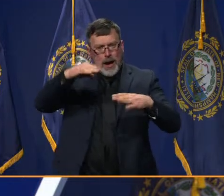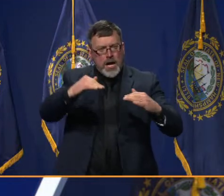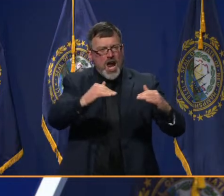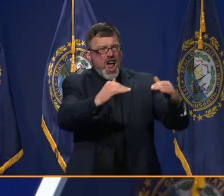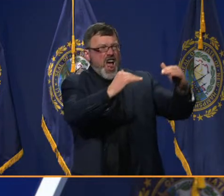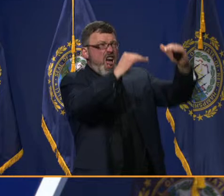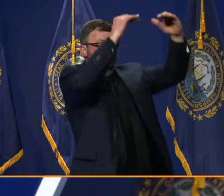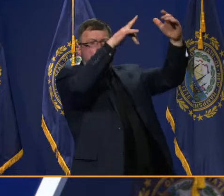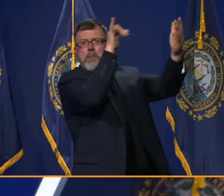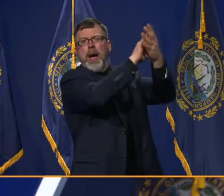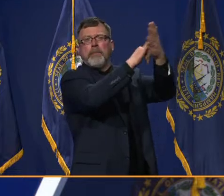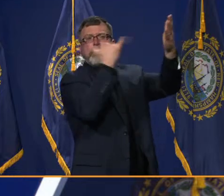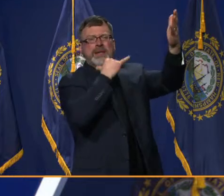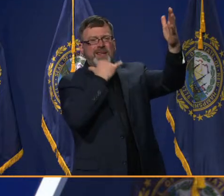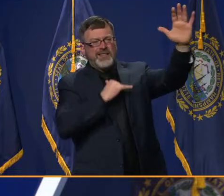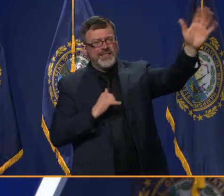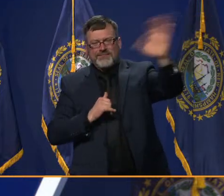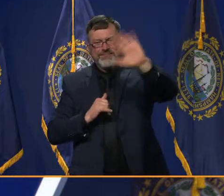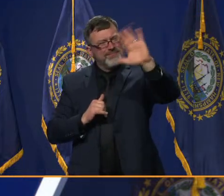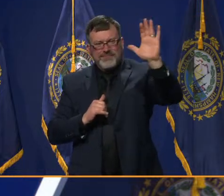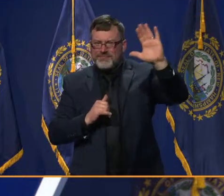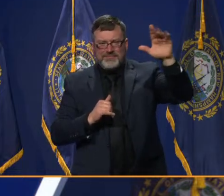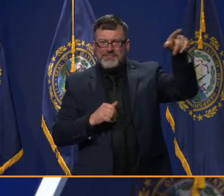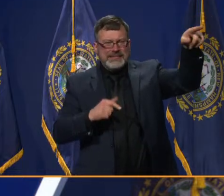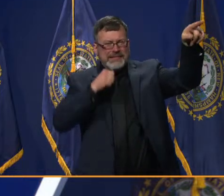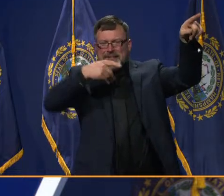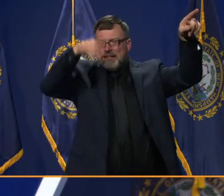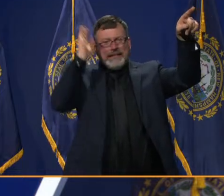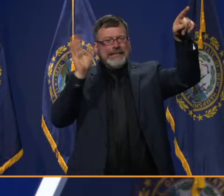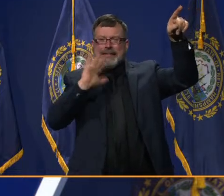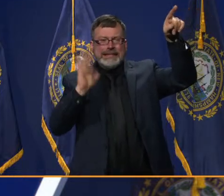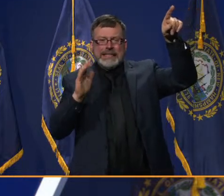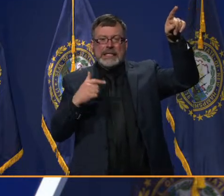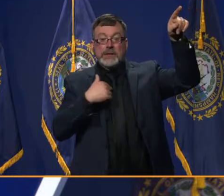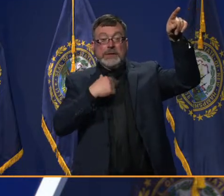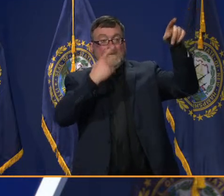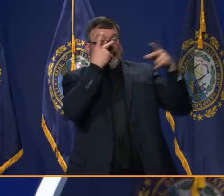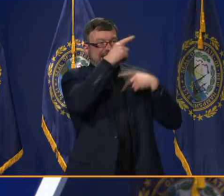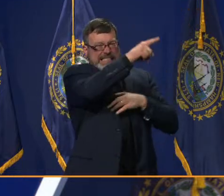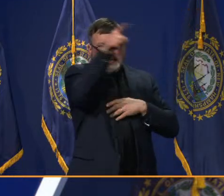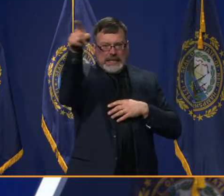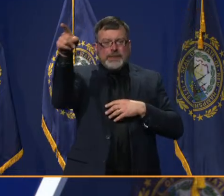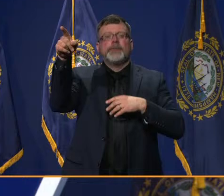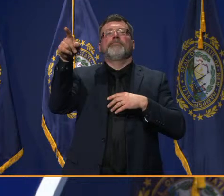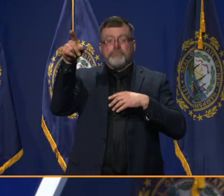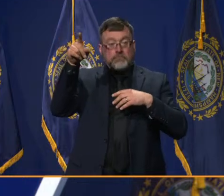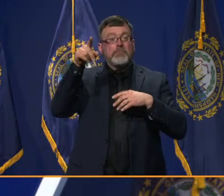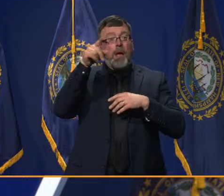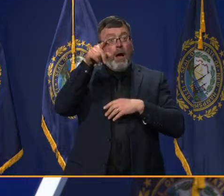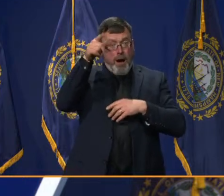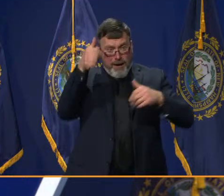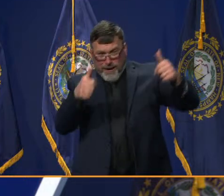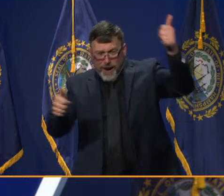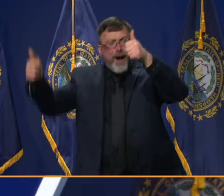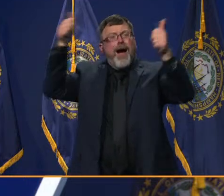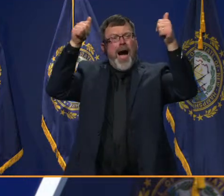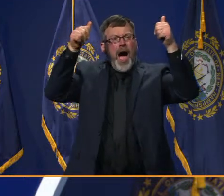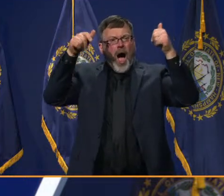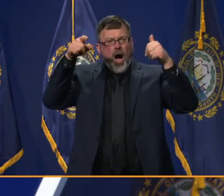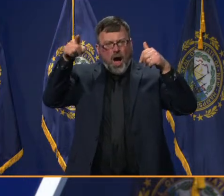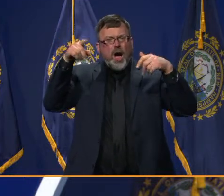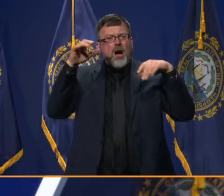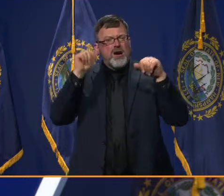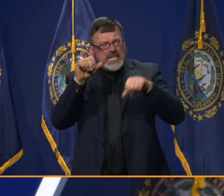deity. And often we see many of those elected officials and people in positions of power convince themselves,